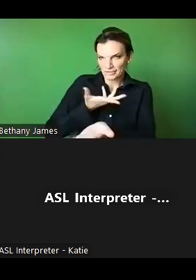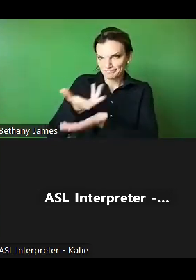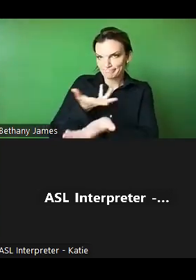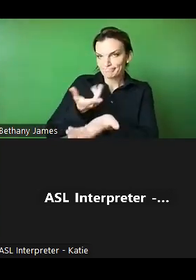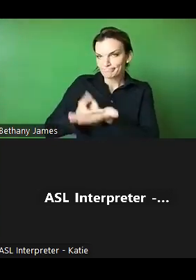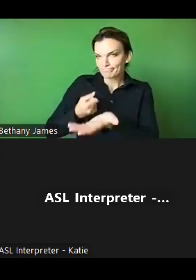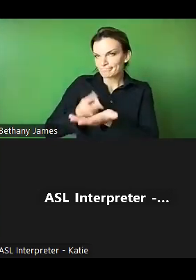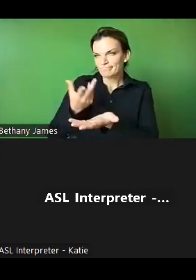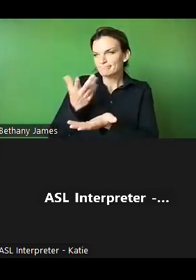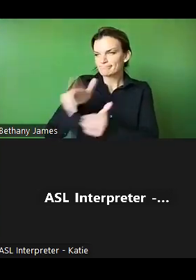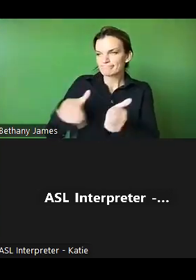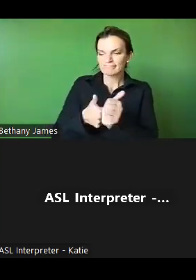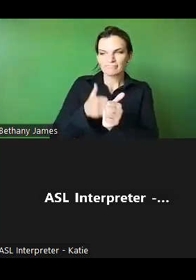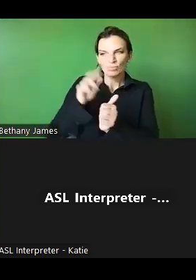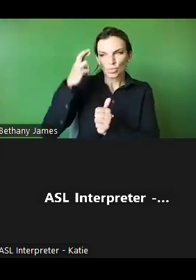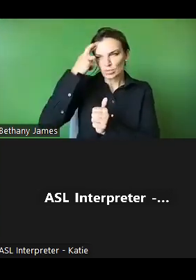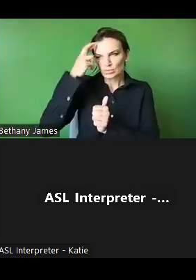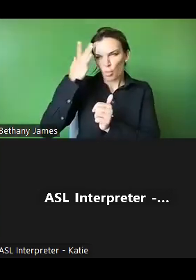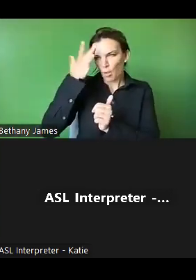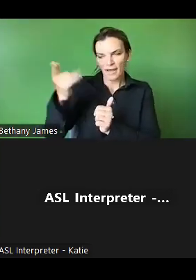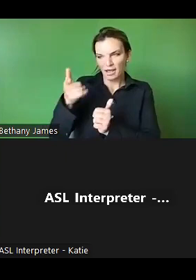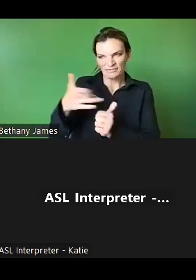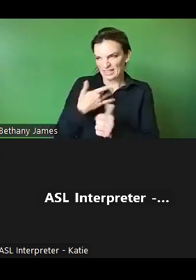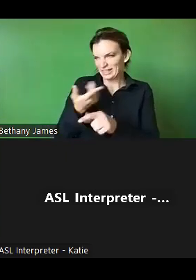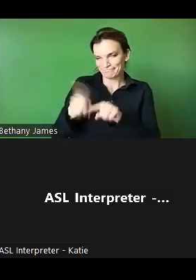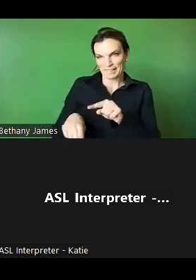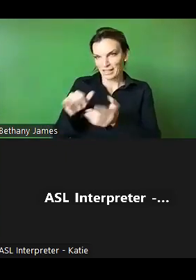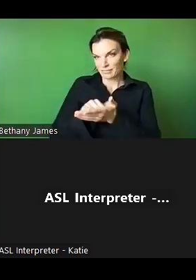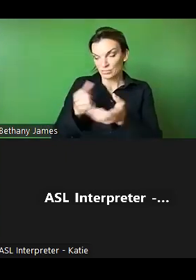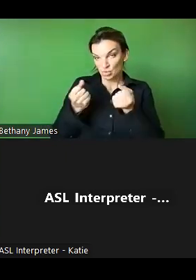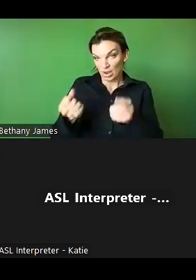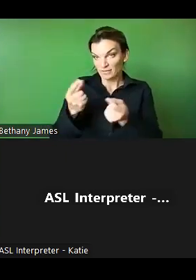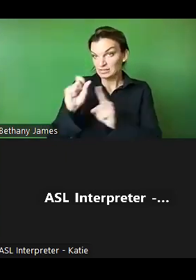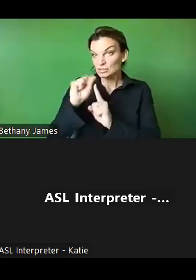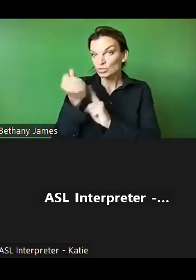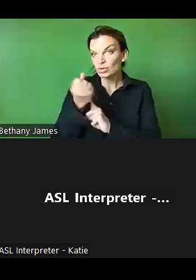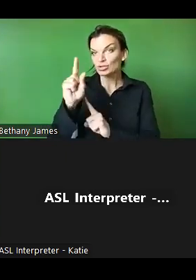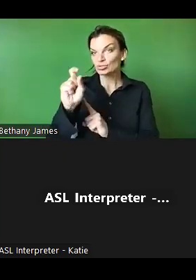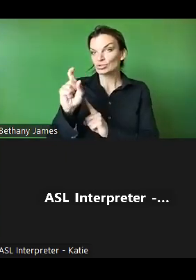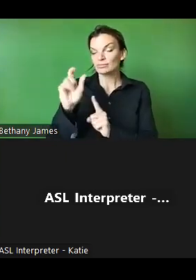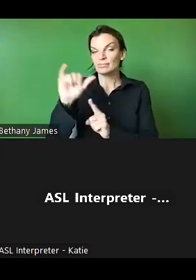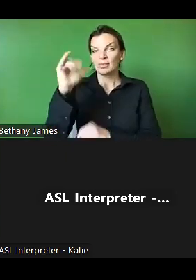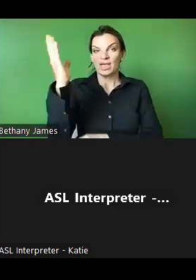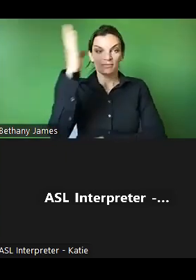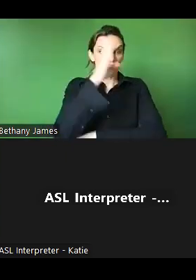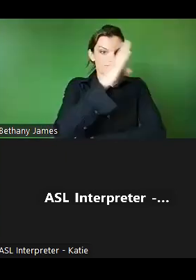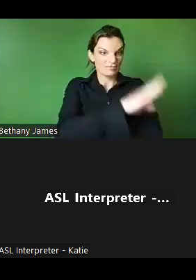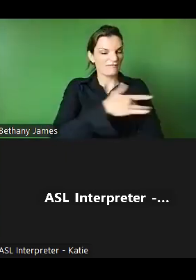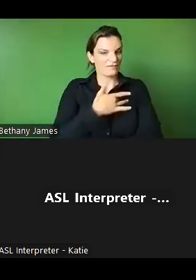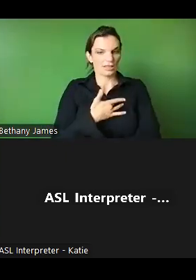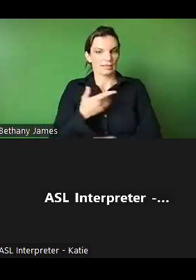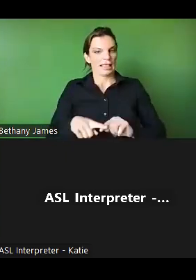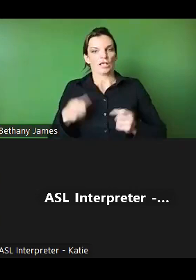what's behind that? Is it situational? Are there certain times of day you feel like you can't drive? Are